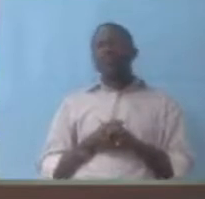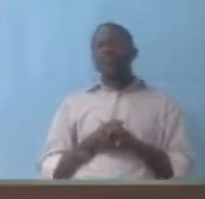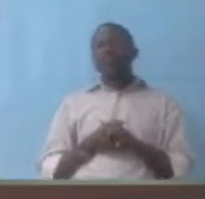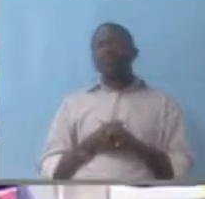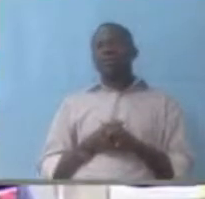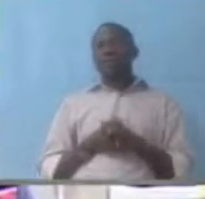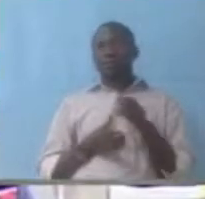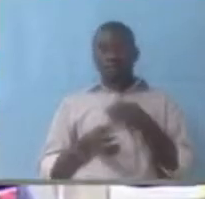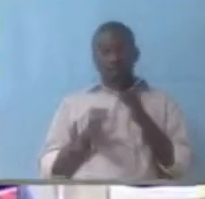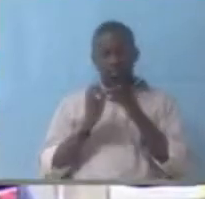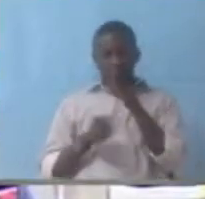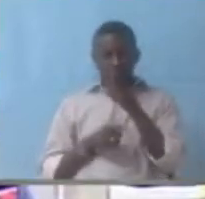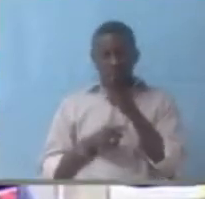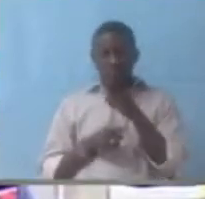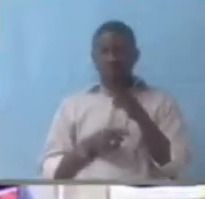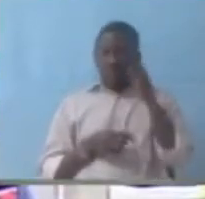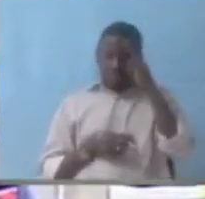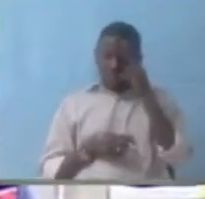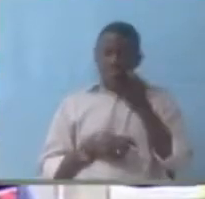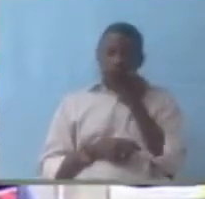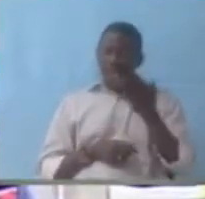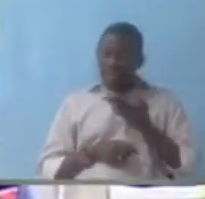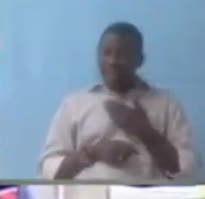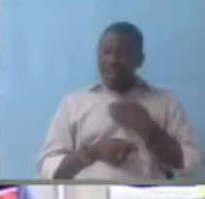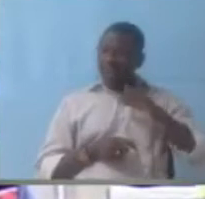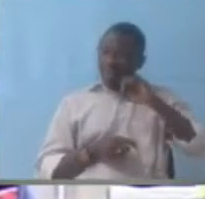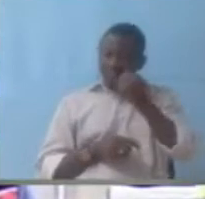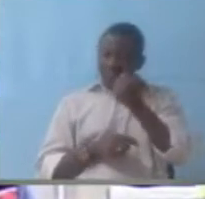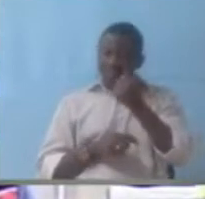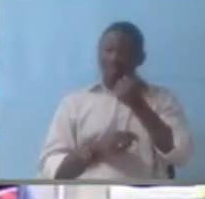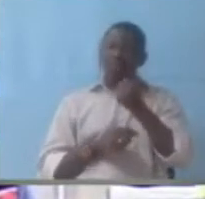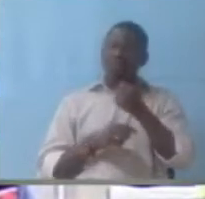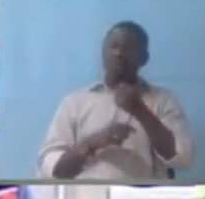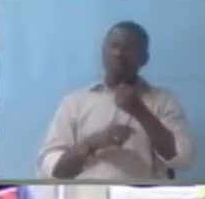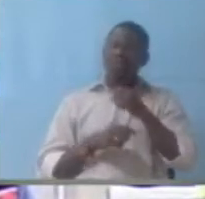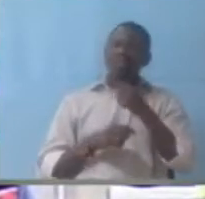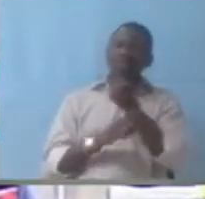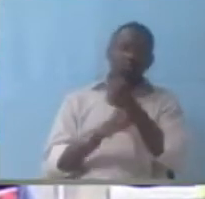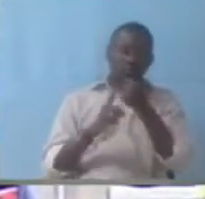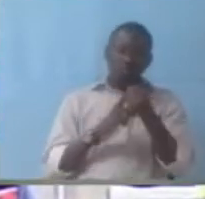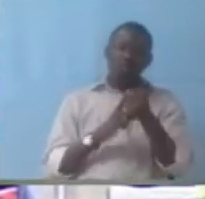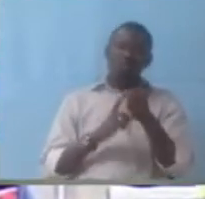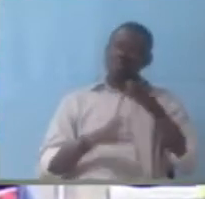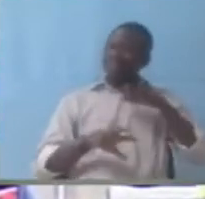And I'm putting it to you that the reason why they had retrospective effects or retroactive effects is